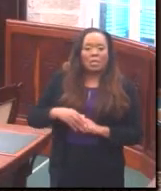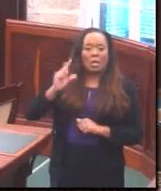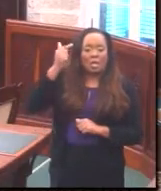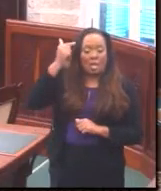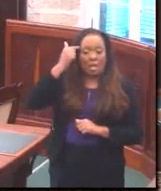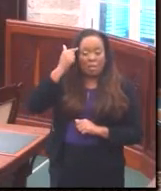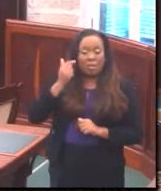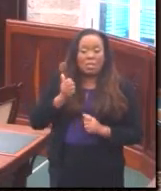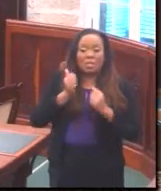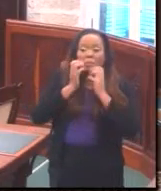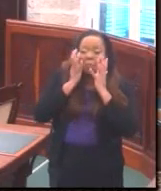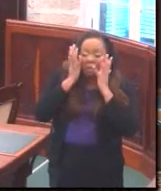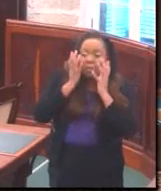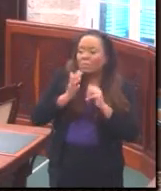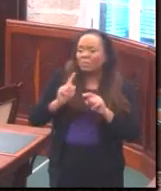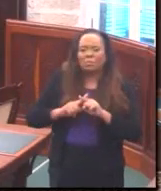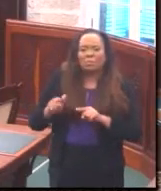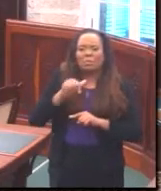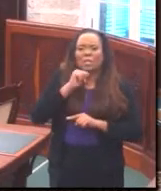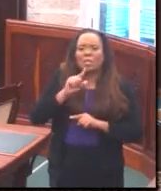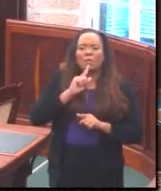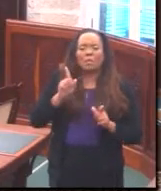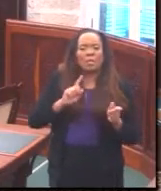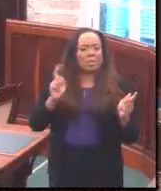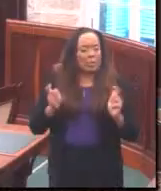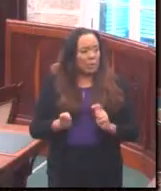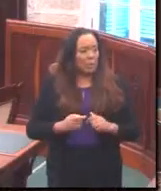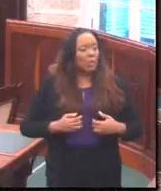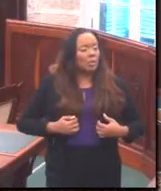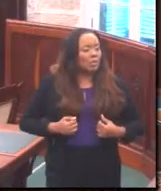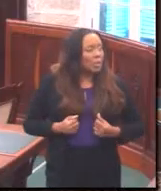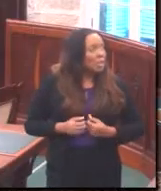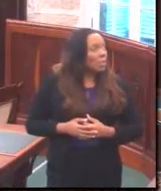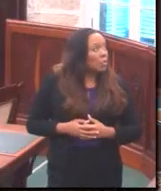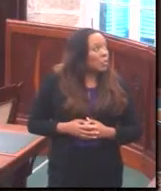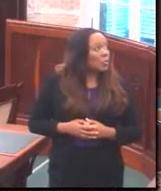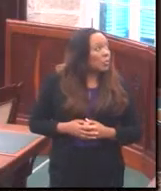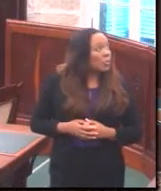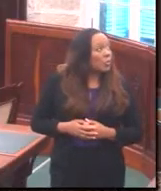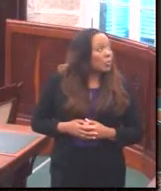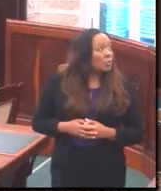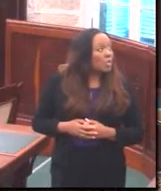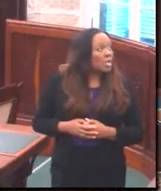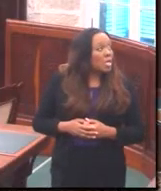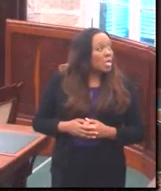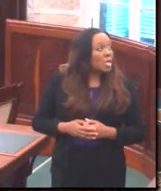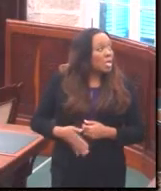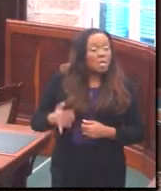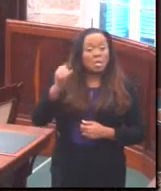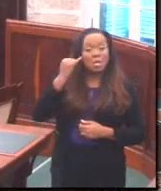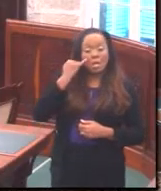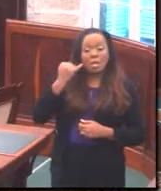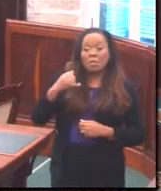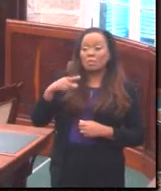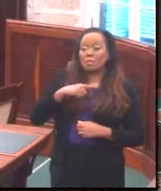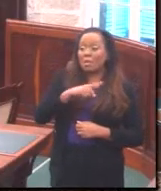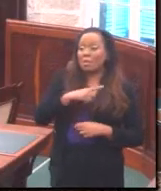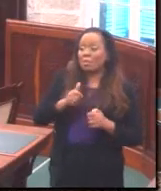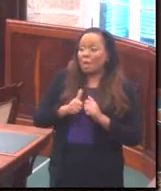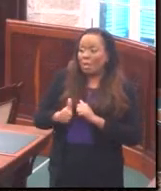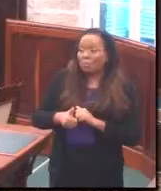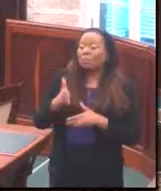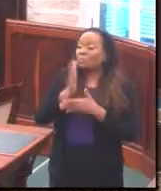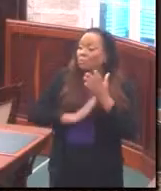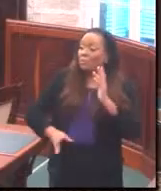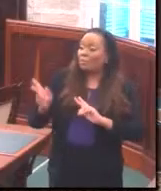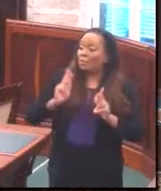entirely. That there are functionaries, if this legislation is passed, there are persons who will